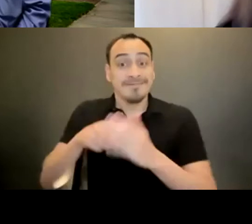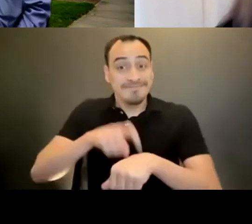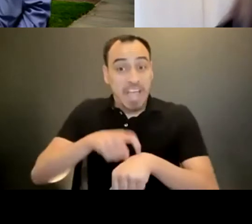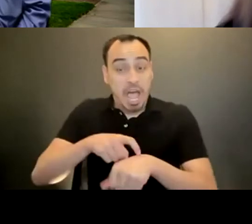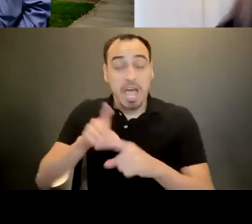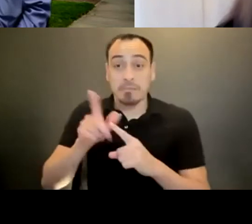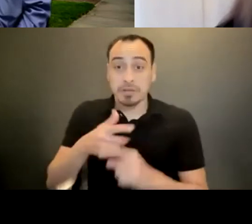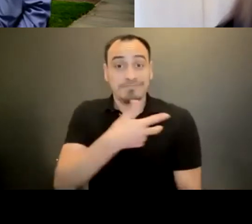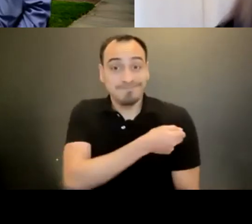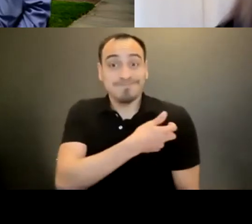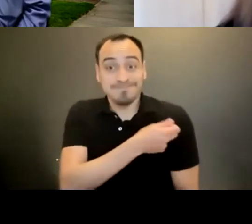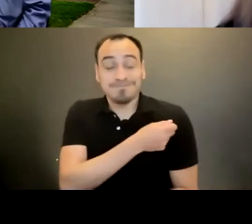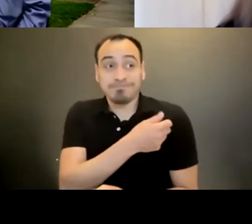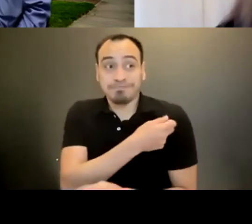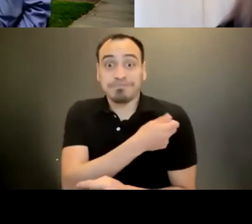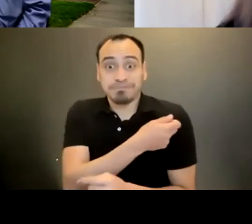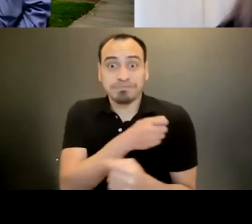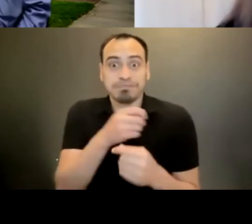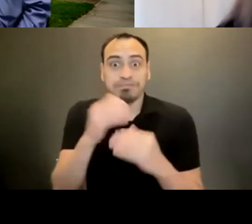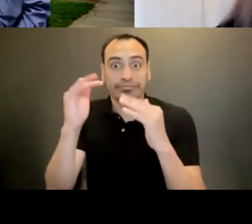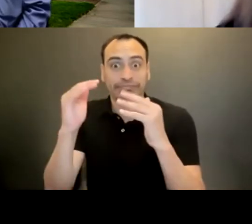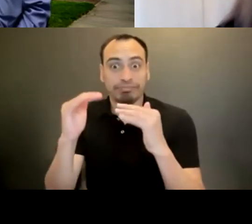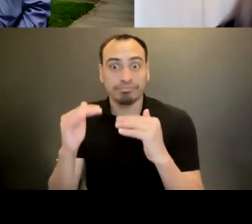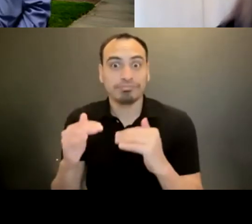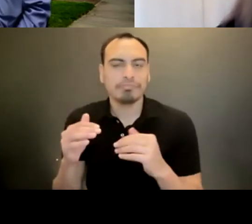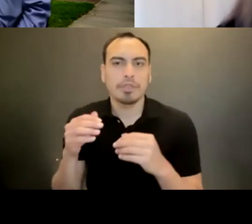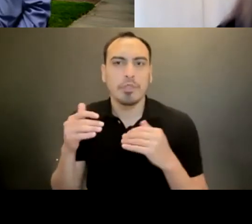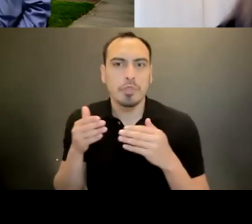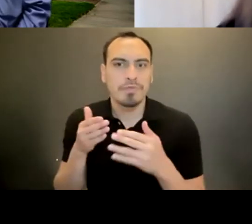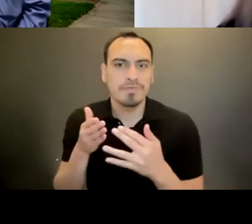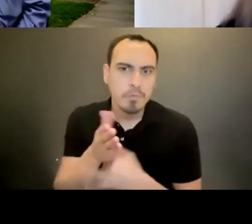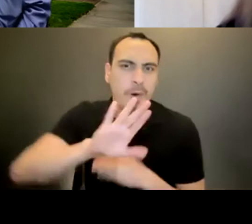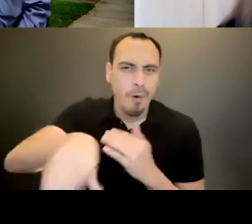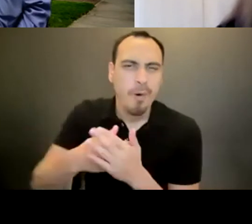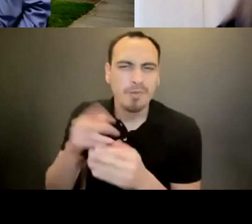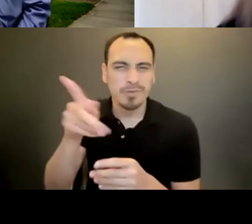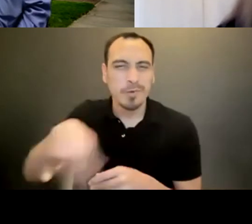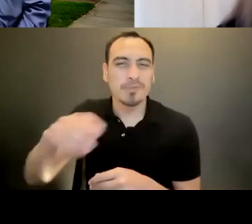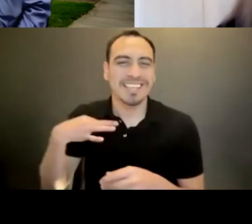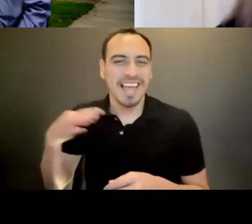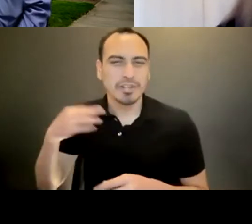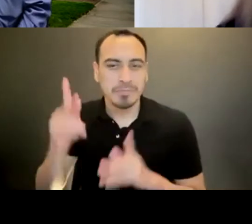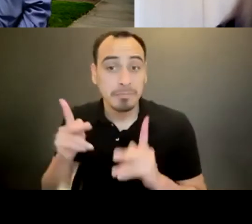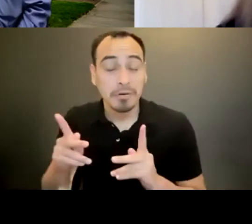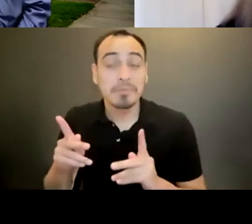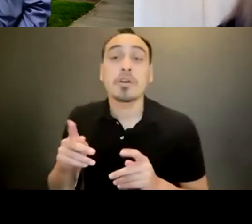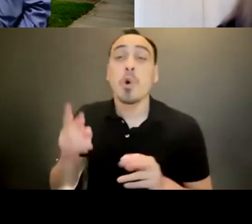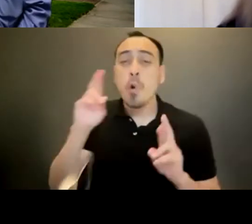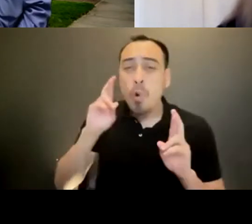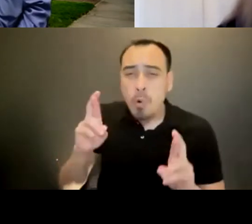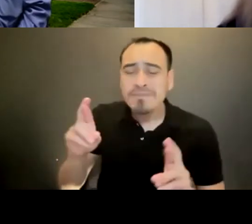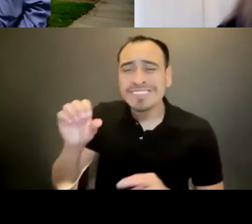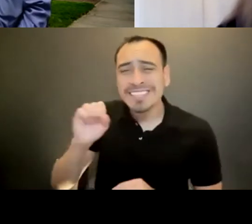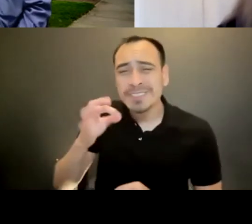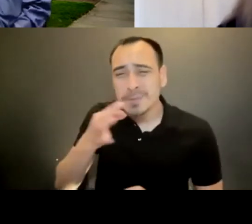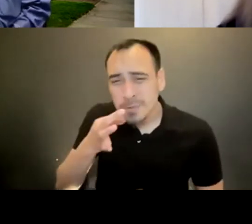now, especially with the allocations that we're getting. We do hear that hopefully soon that